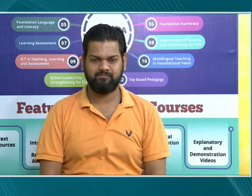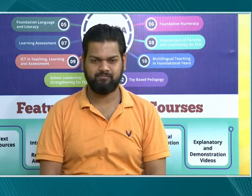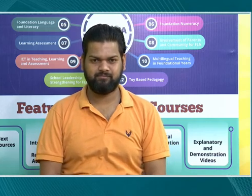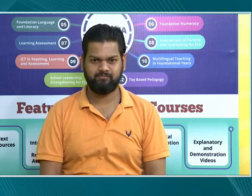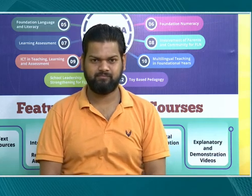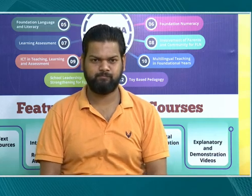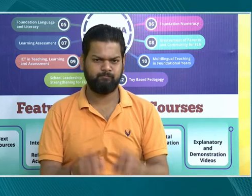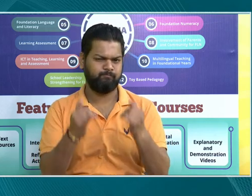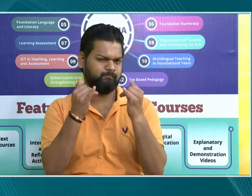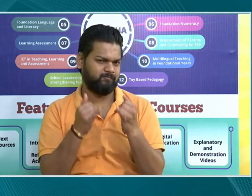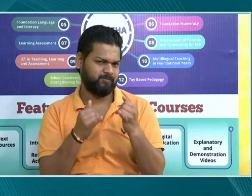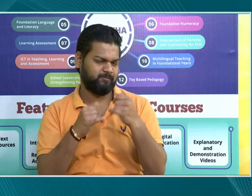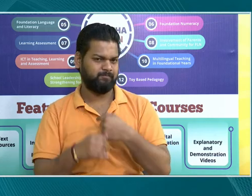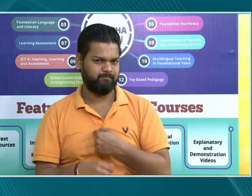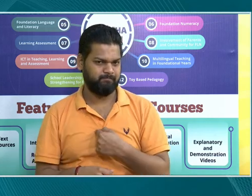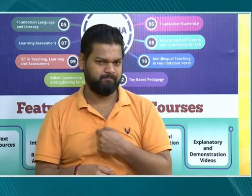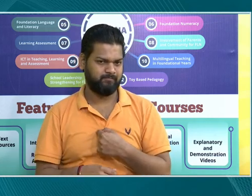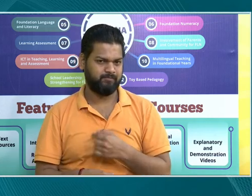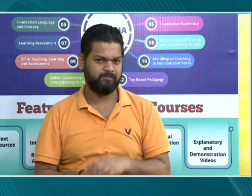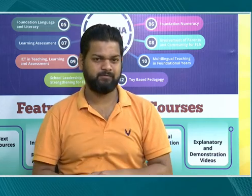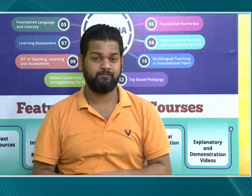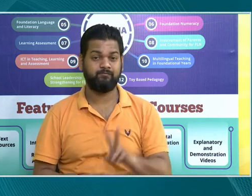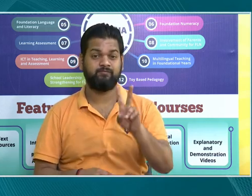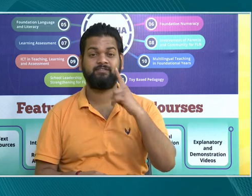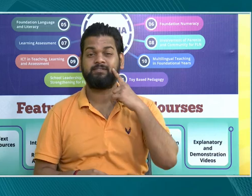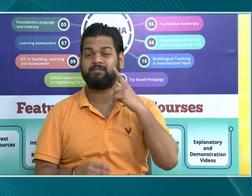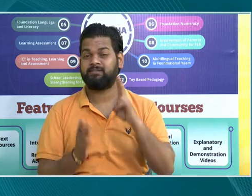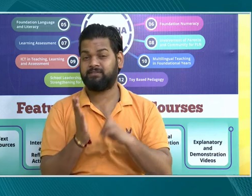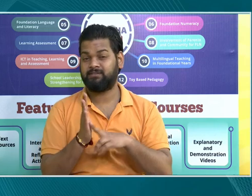And now I am adding vinegar to it.